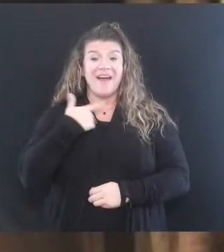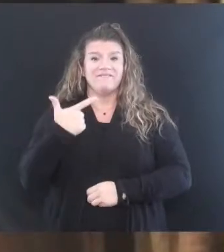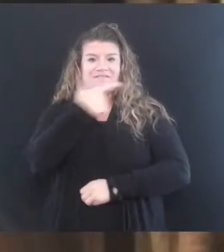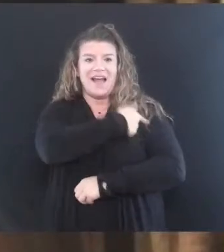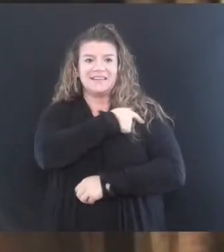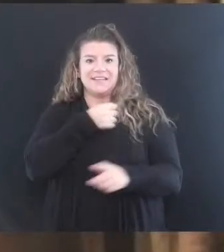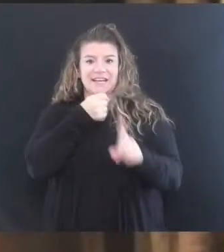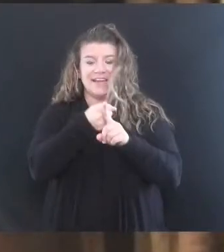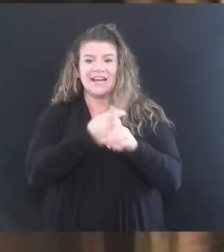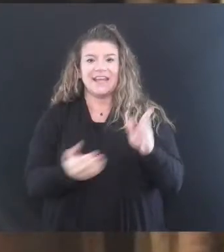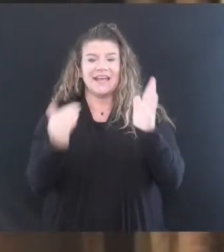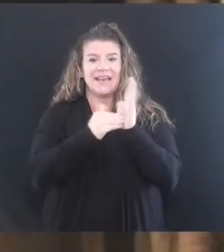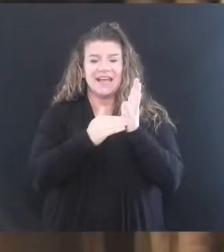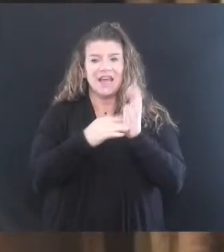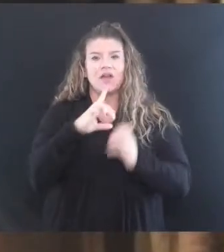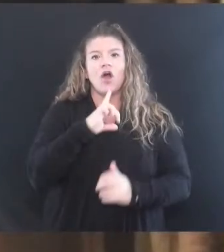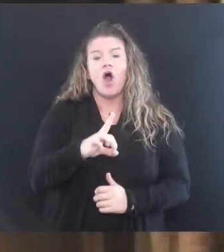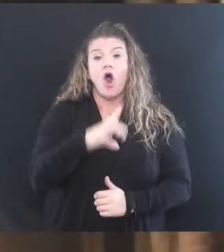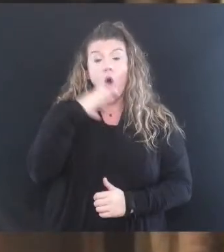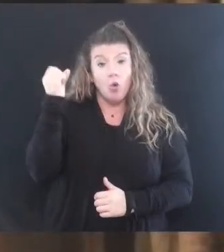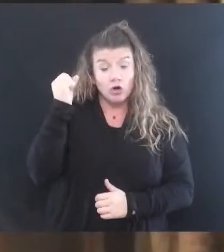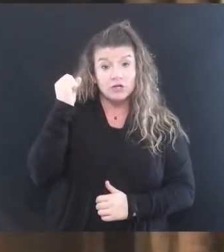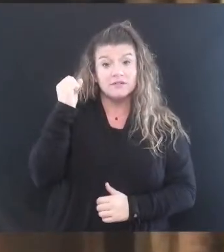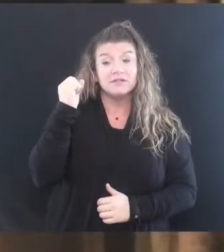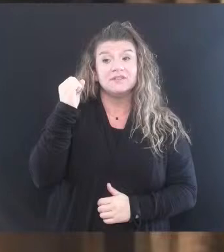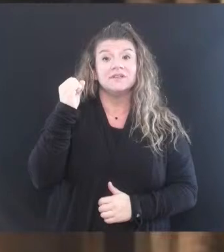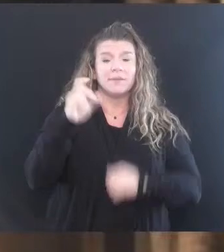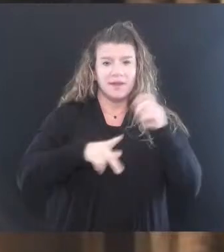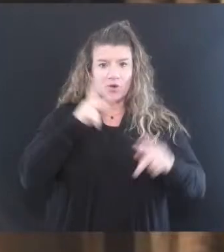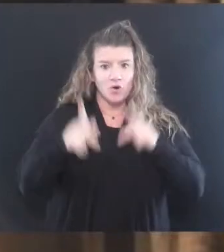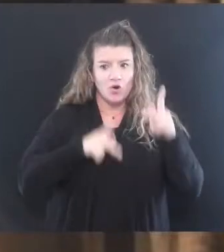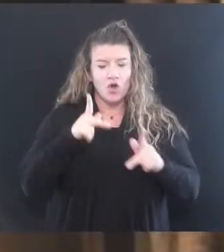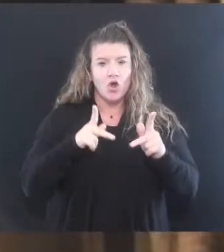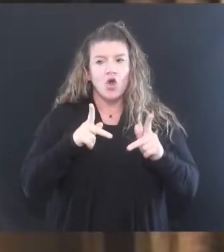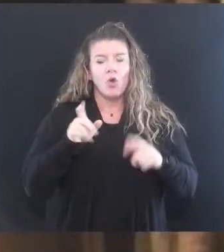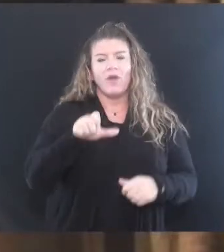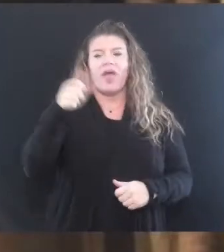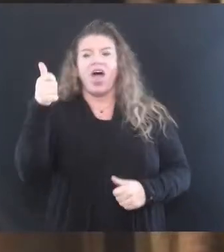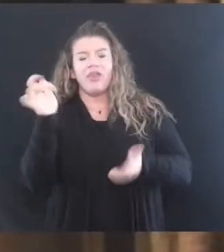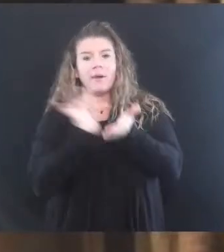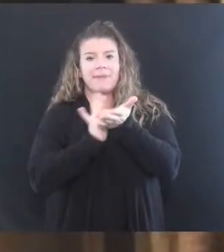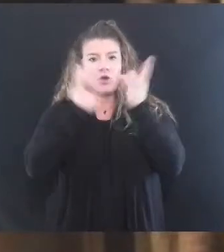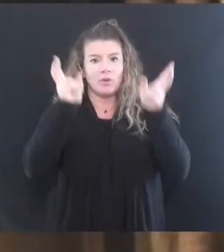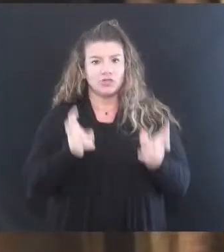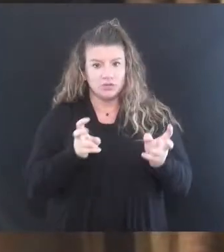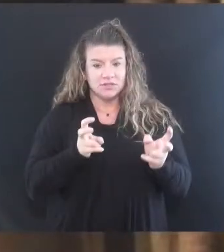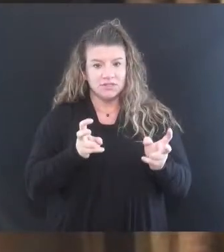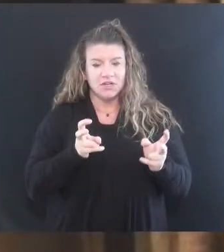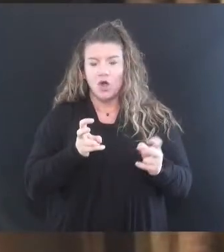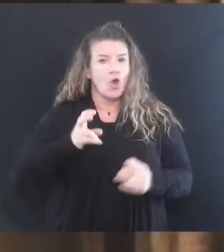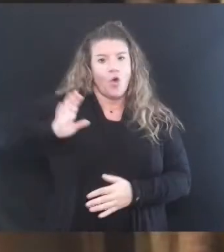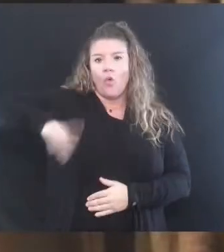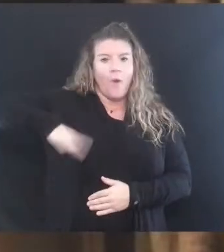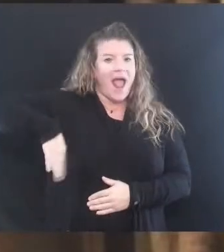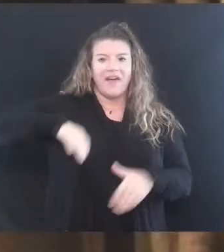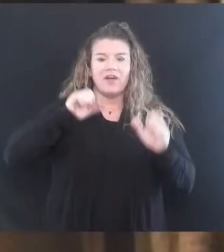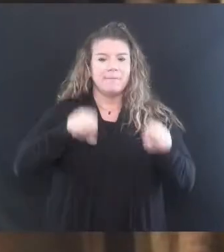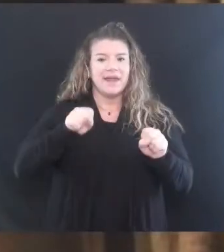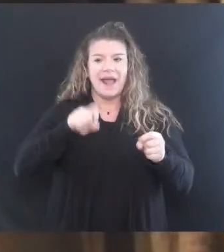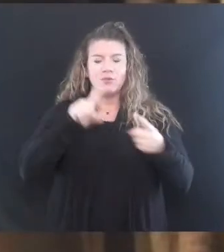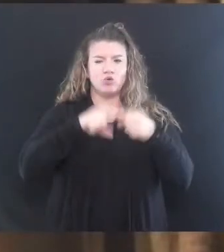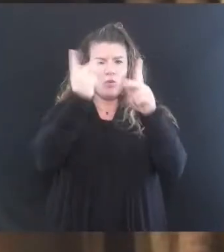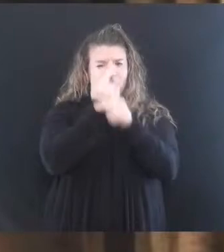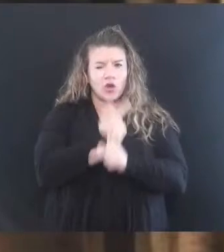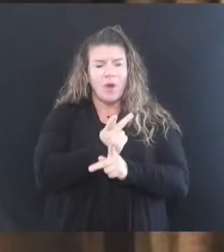breakthrough cases are older folks with other medical problems. We have not been able to